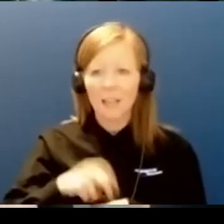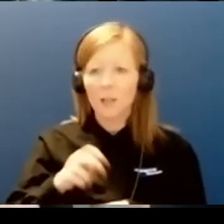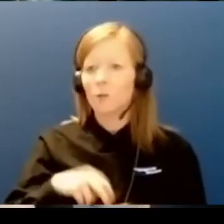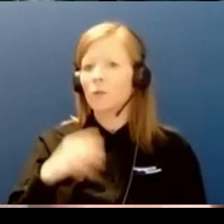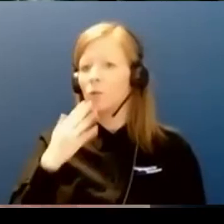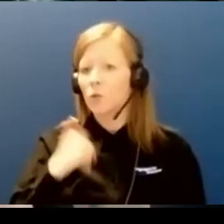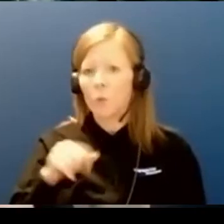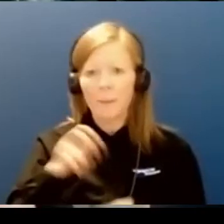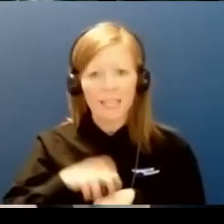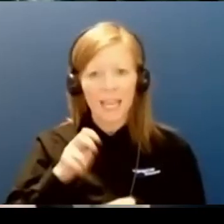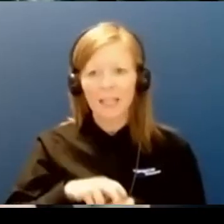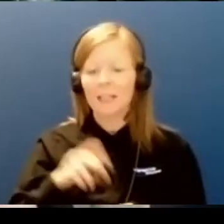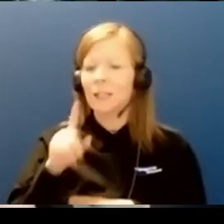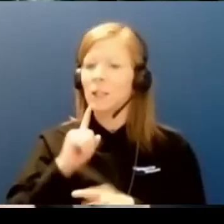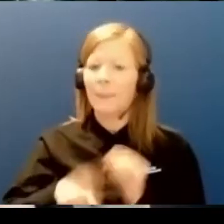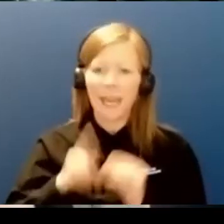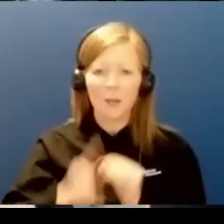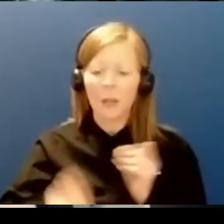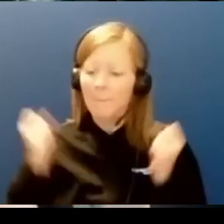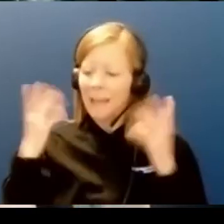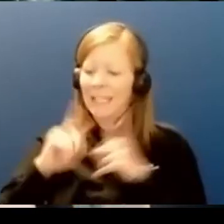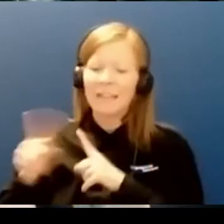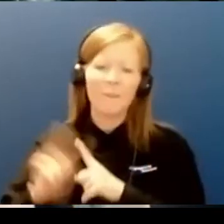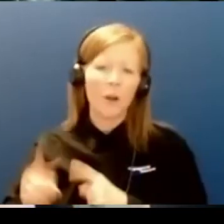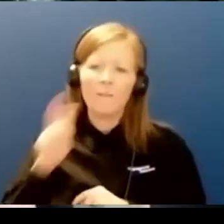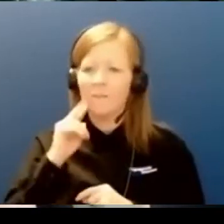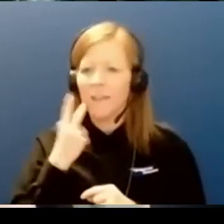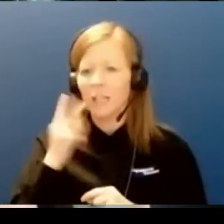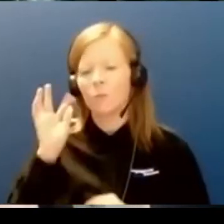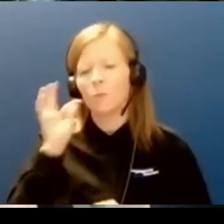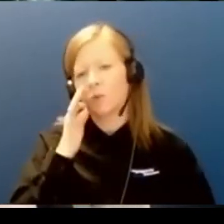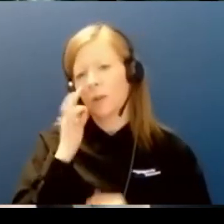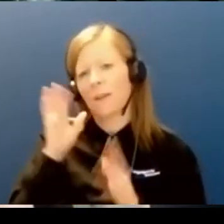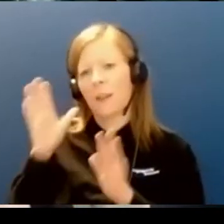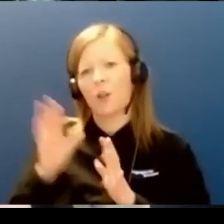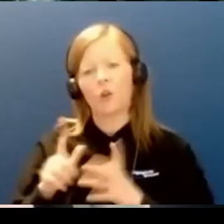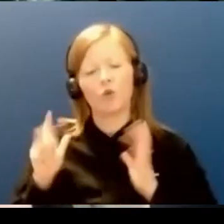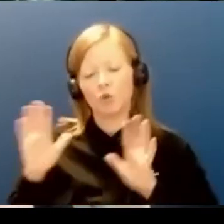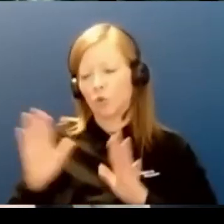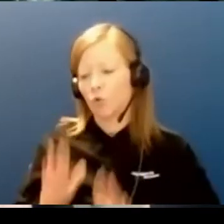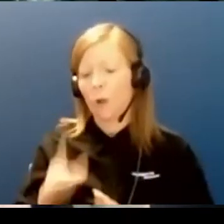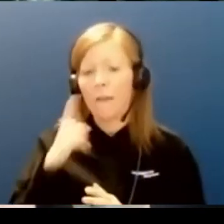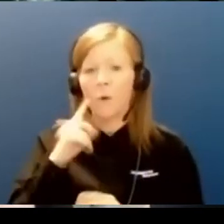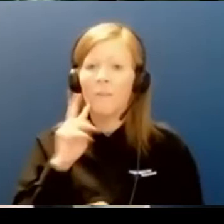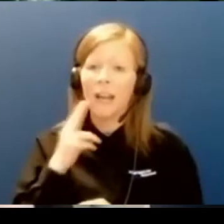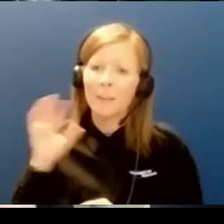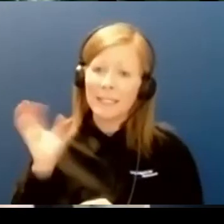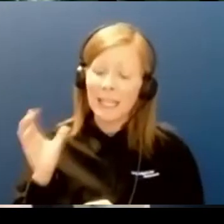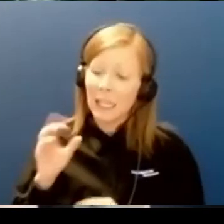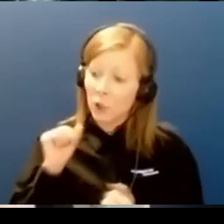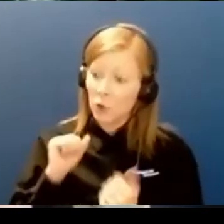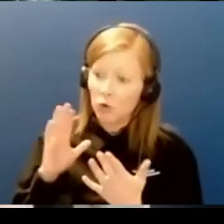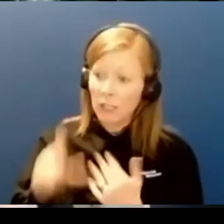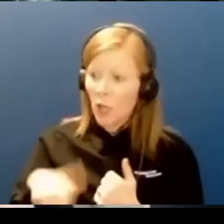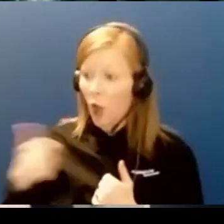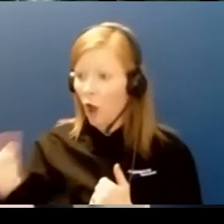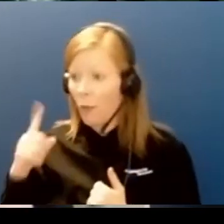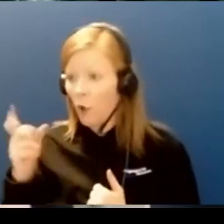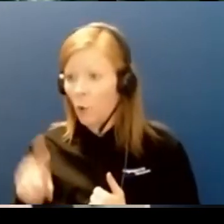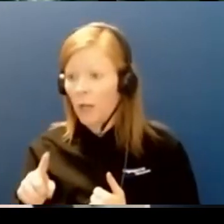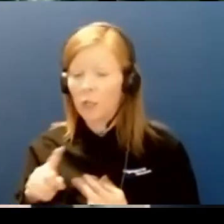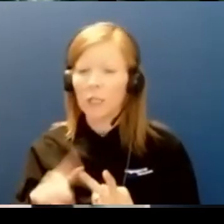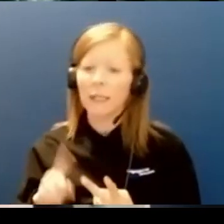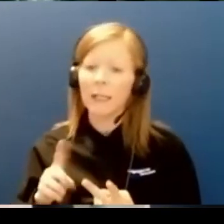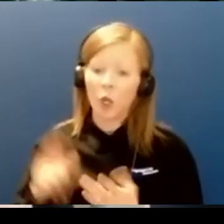name it. There's a whole slew of different fruits and vegetables out there that are also great sources of vitamin C. To address the other question about, sort of reducing